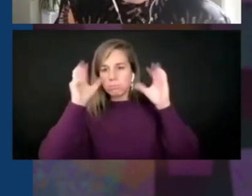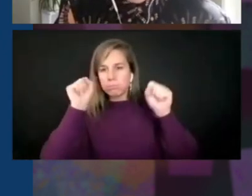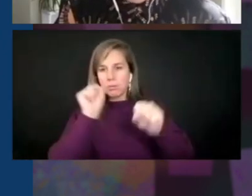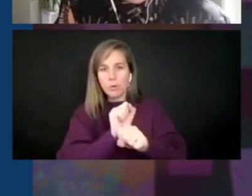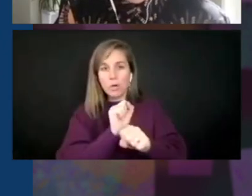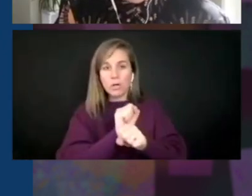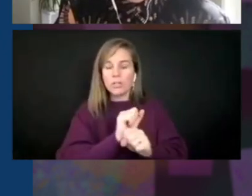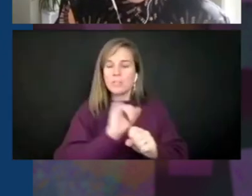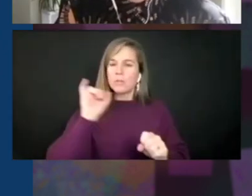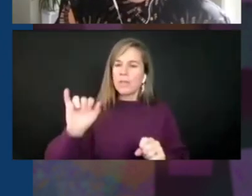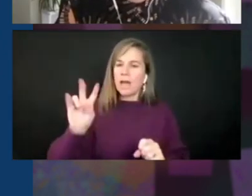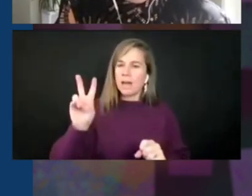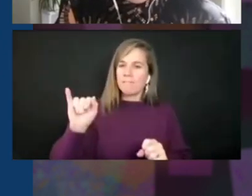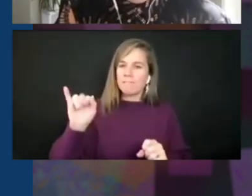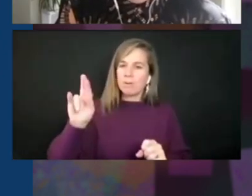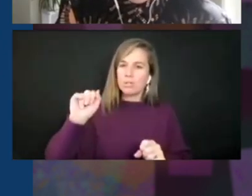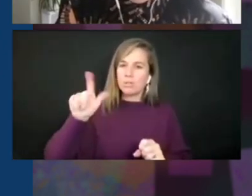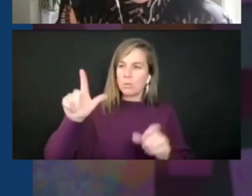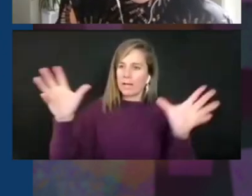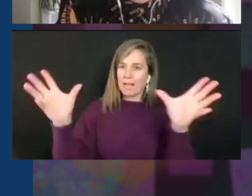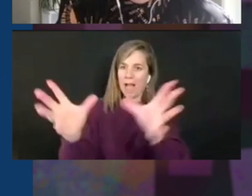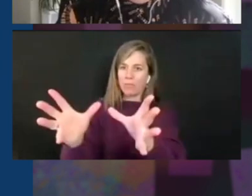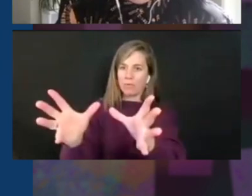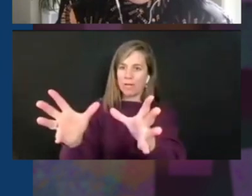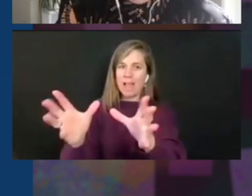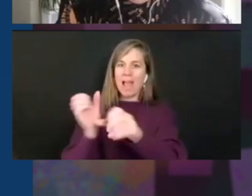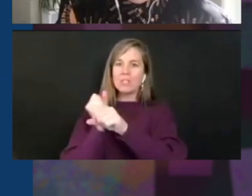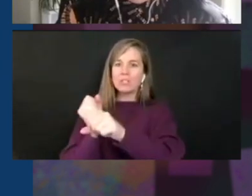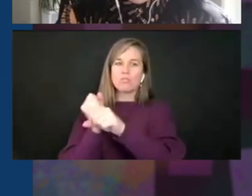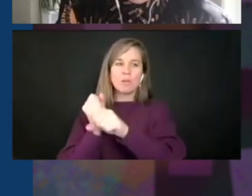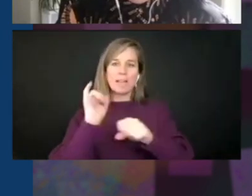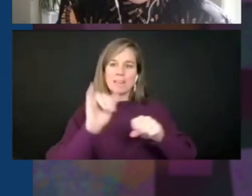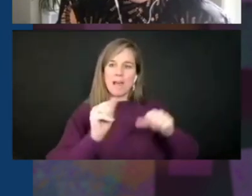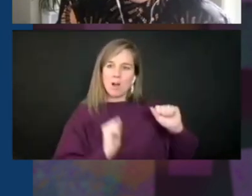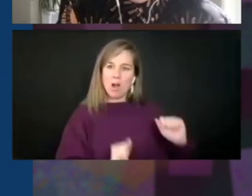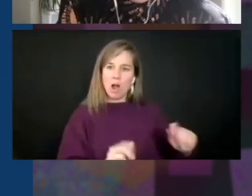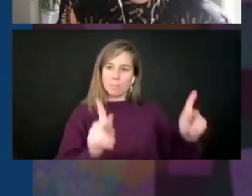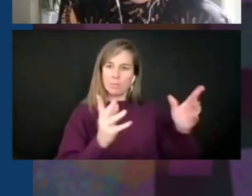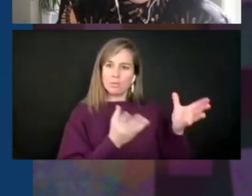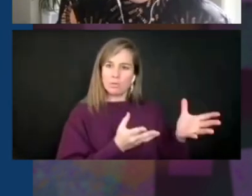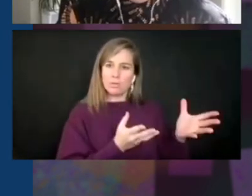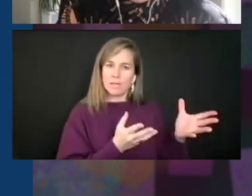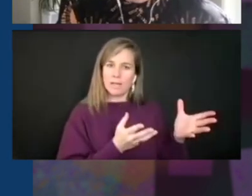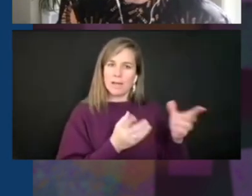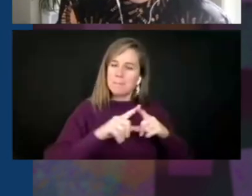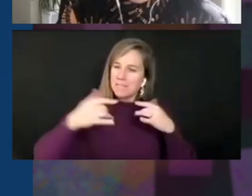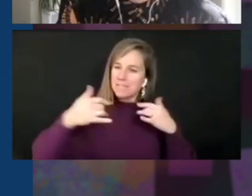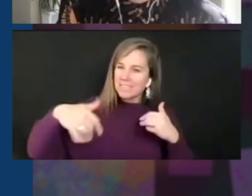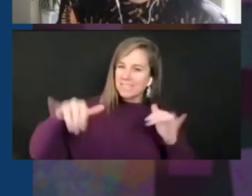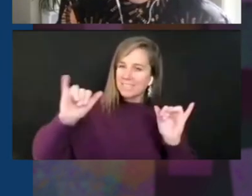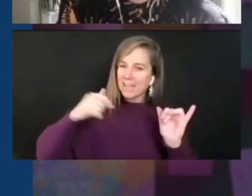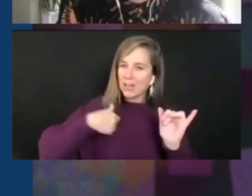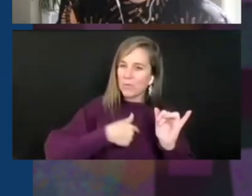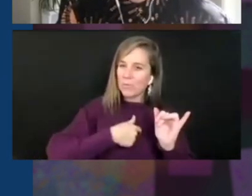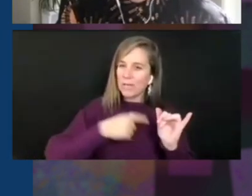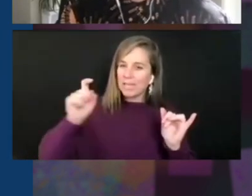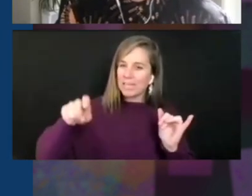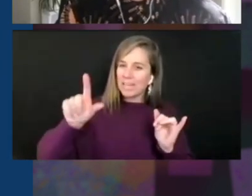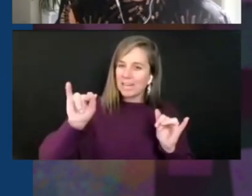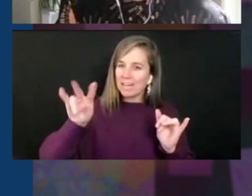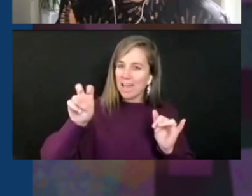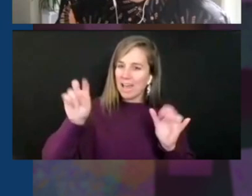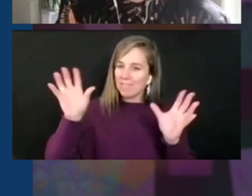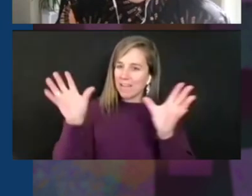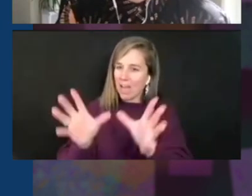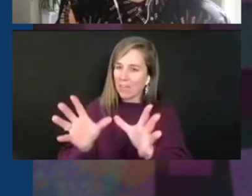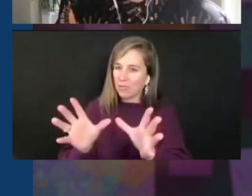created an incredible and important increase in accessibility. Yet there's still a need for live gathering.